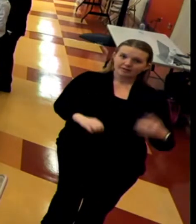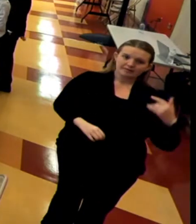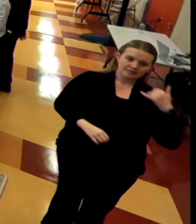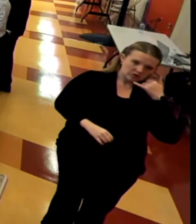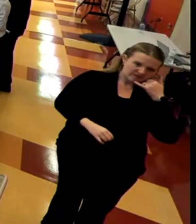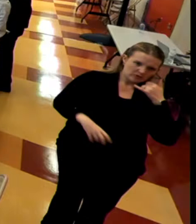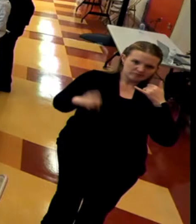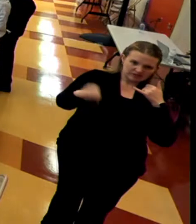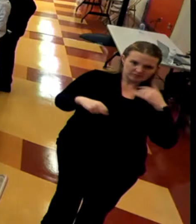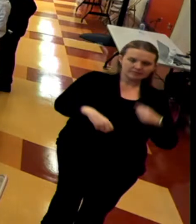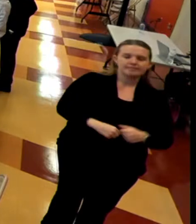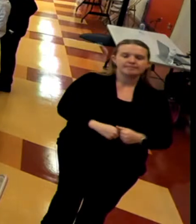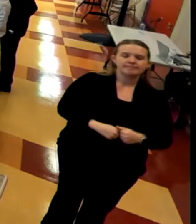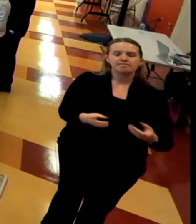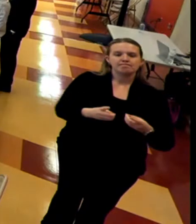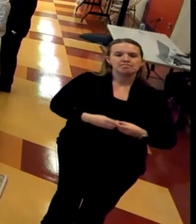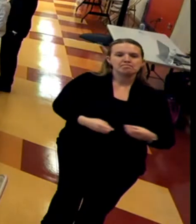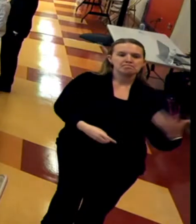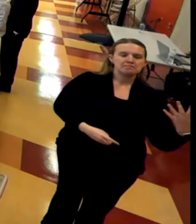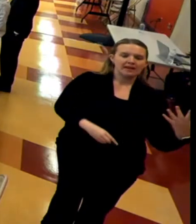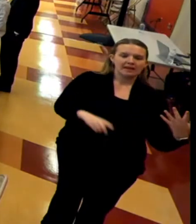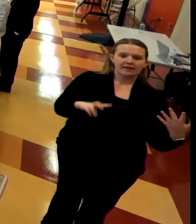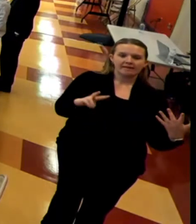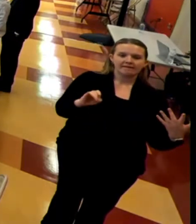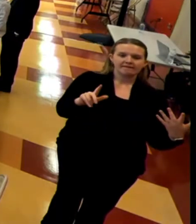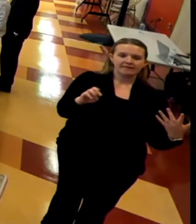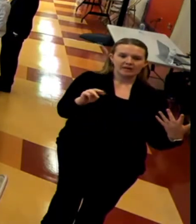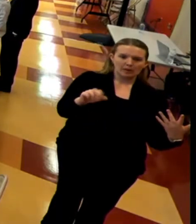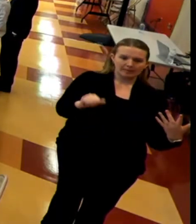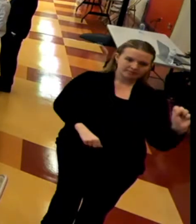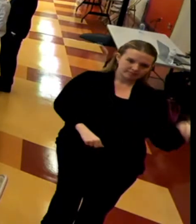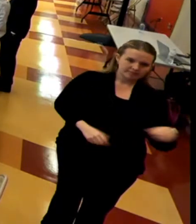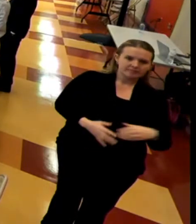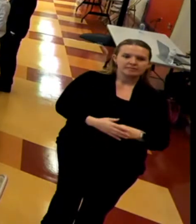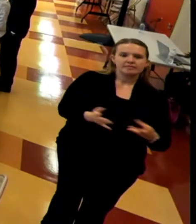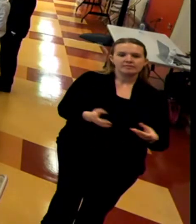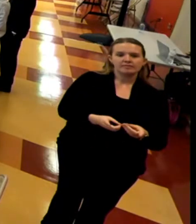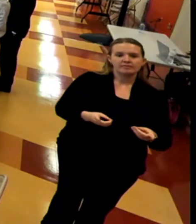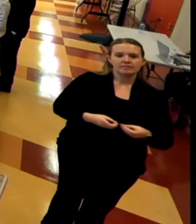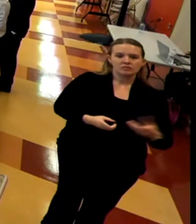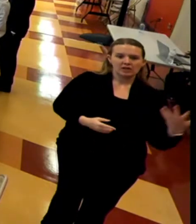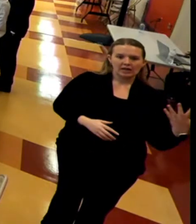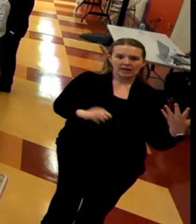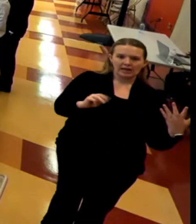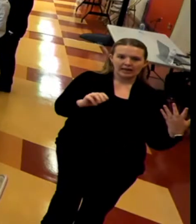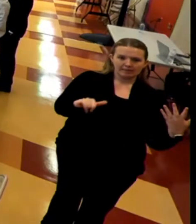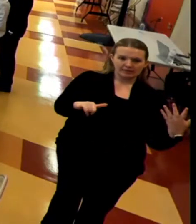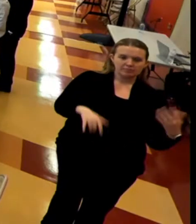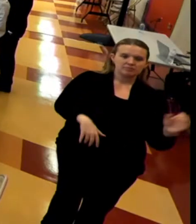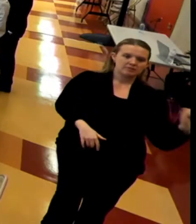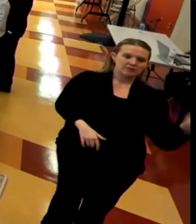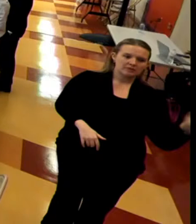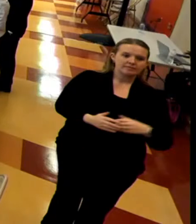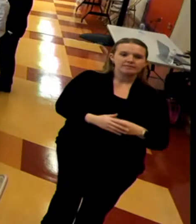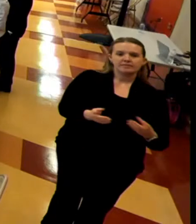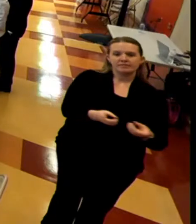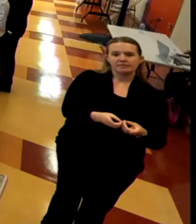Yay. Yay. District 5, Velma Pena. Yay. District 5, Amy Castelli.